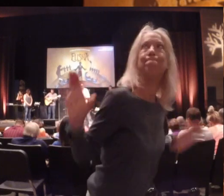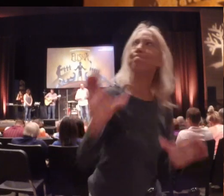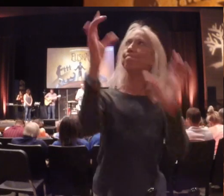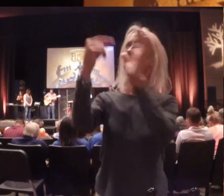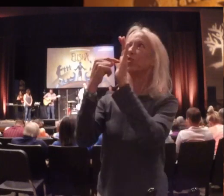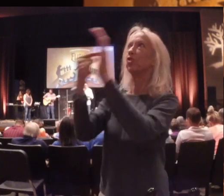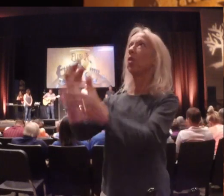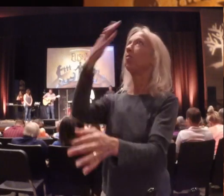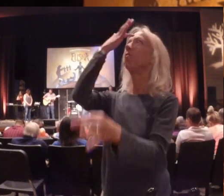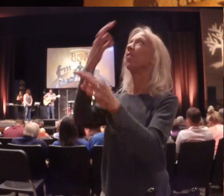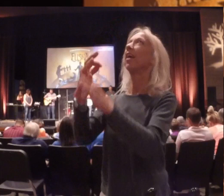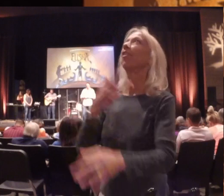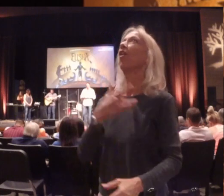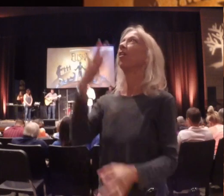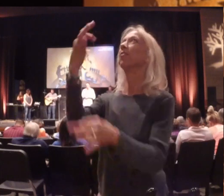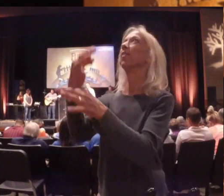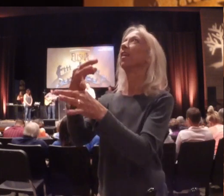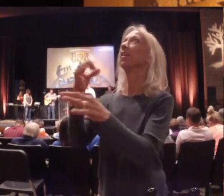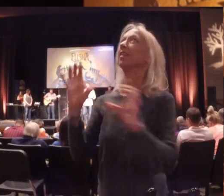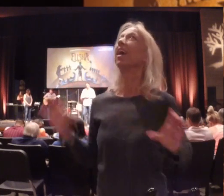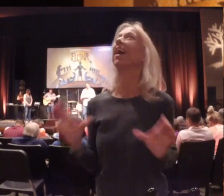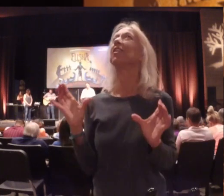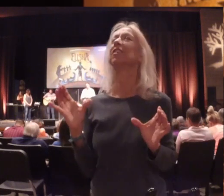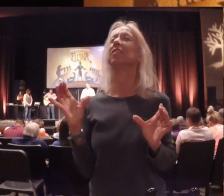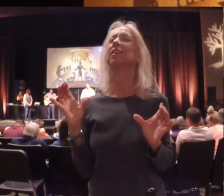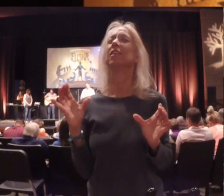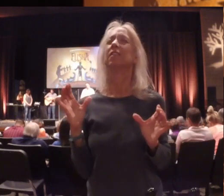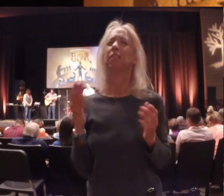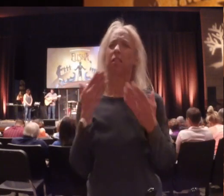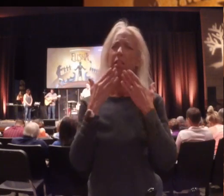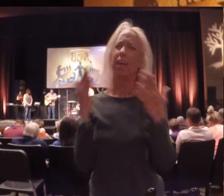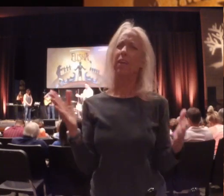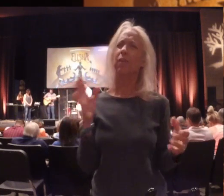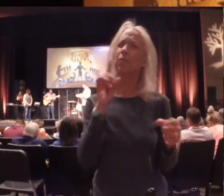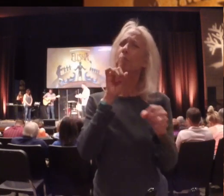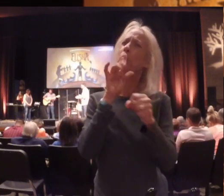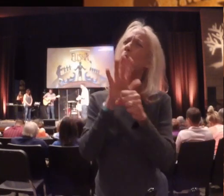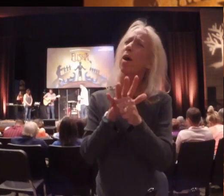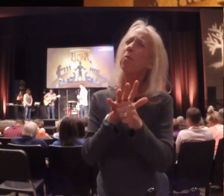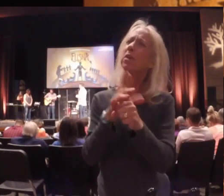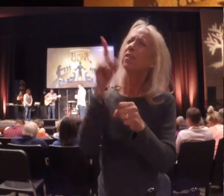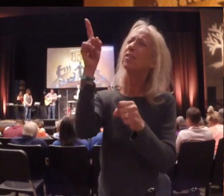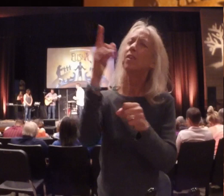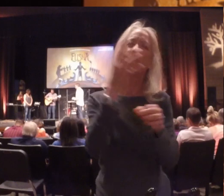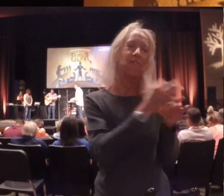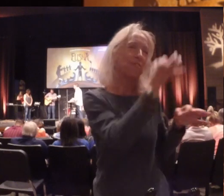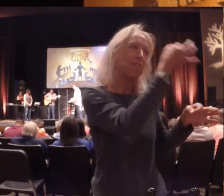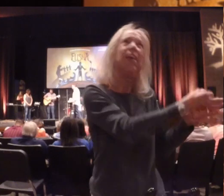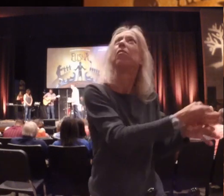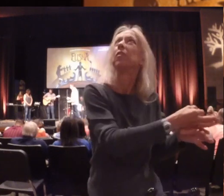faith, and may we do something out of a heart of faith. Thank you, Lord, that your promise